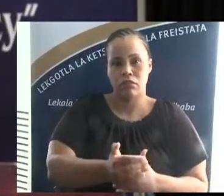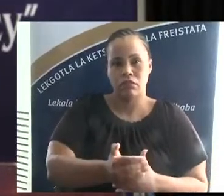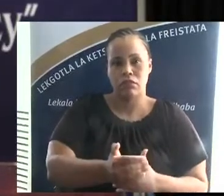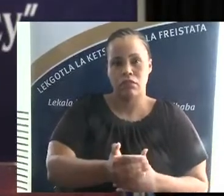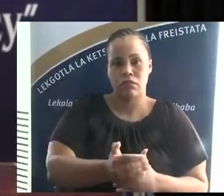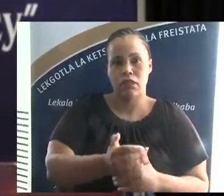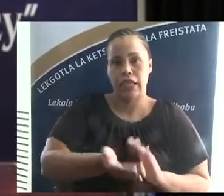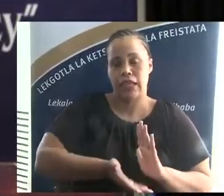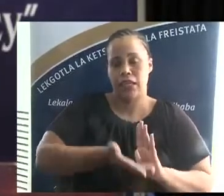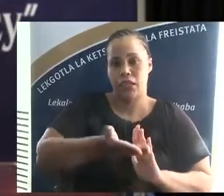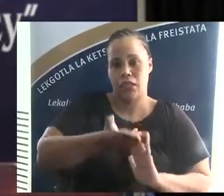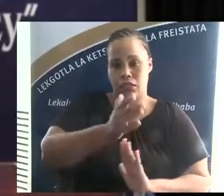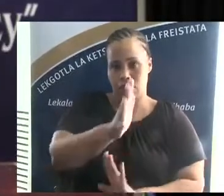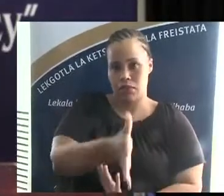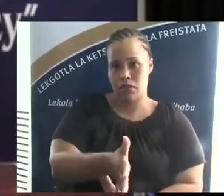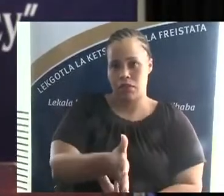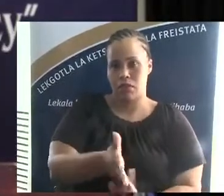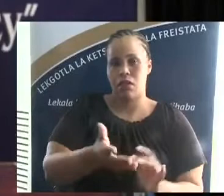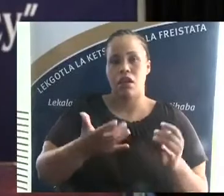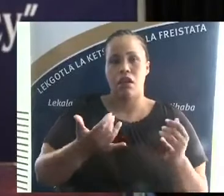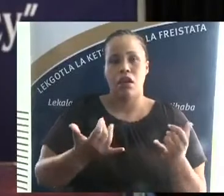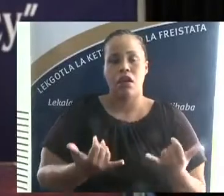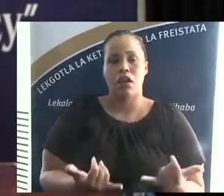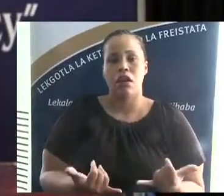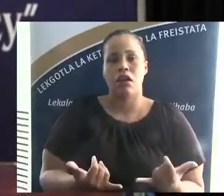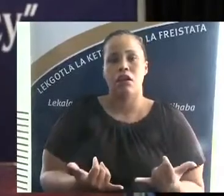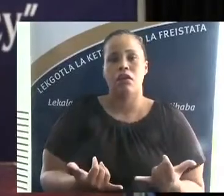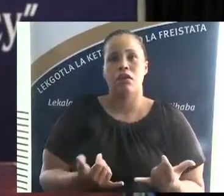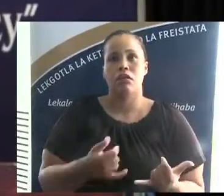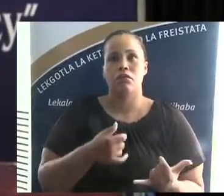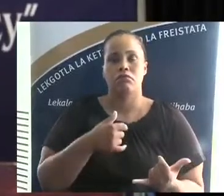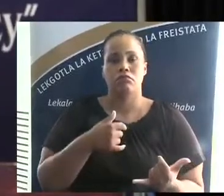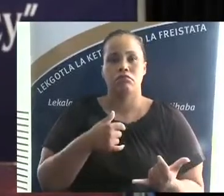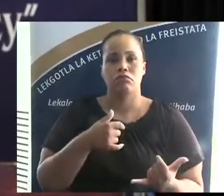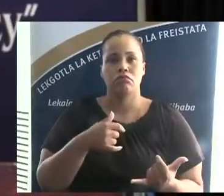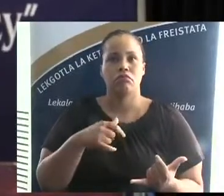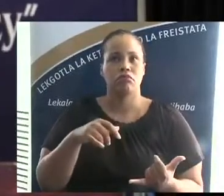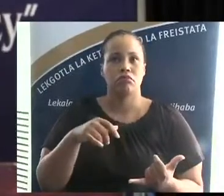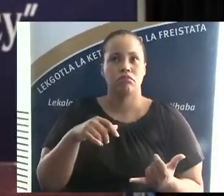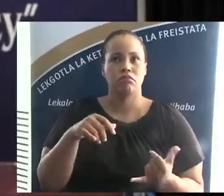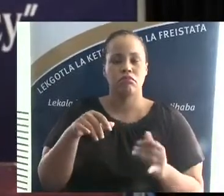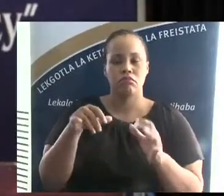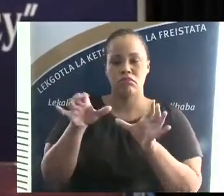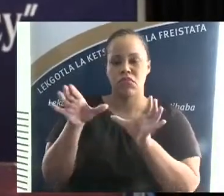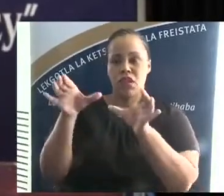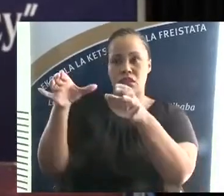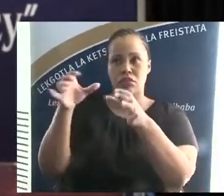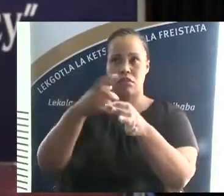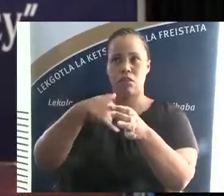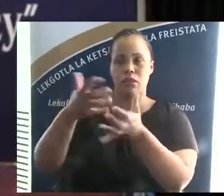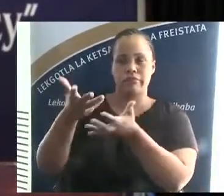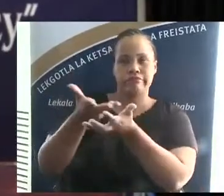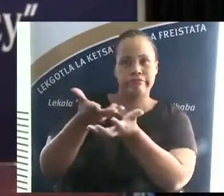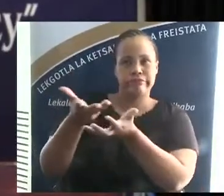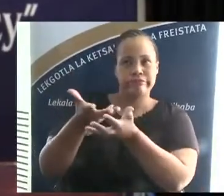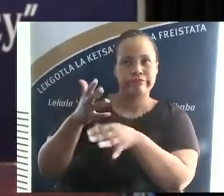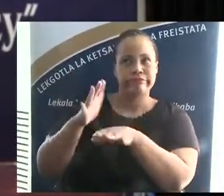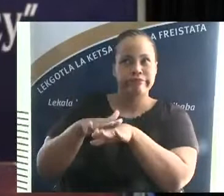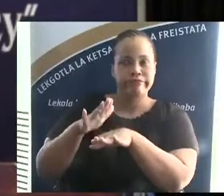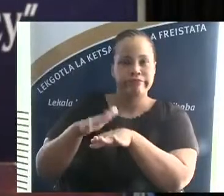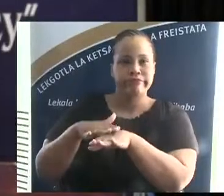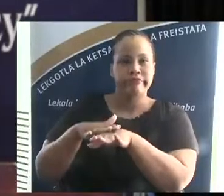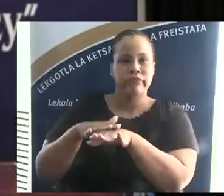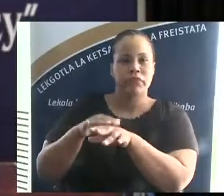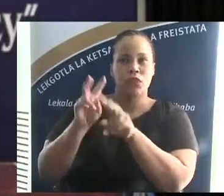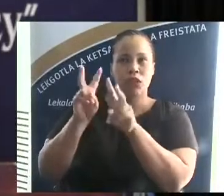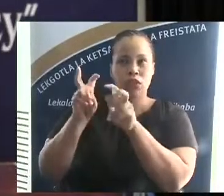framework. And in this regard, there are ongoing discussions with the Executive Council to address this matter to the economy for